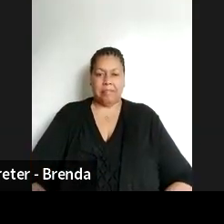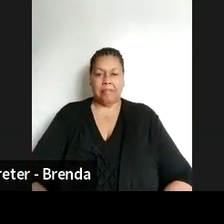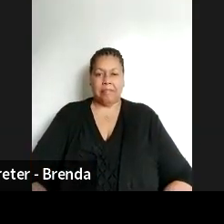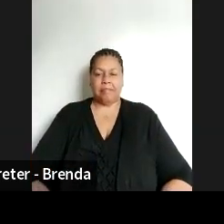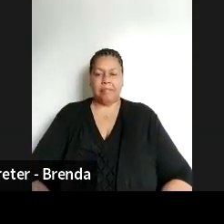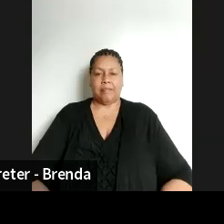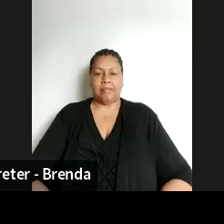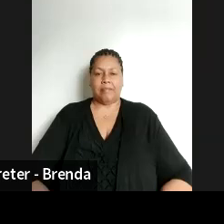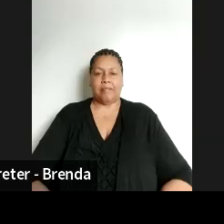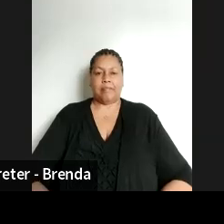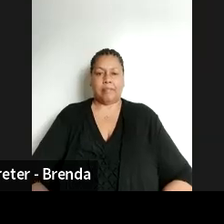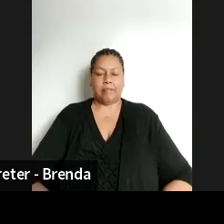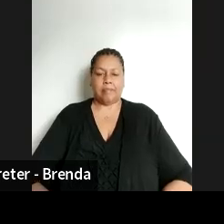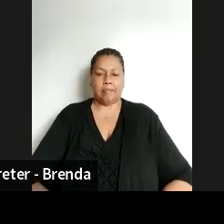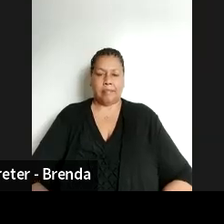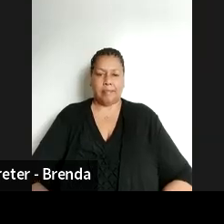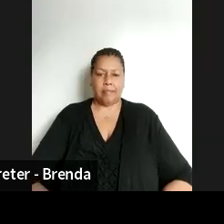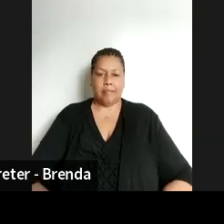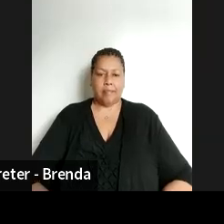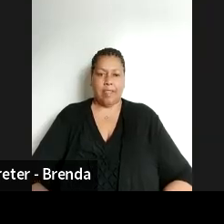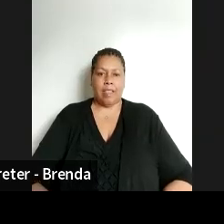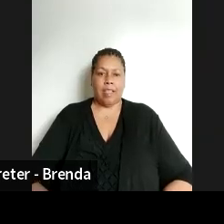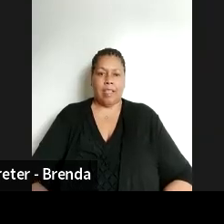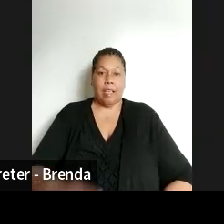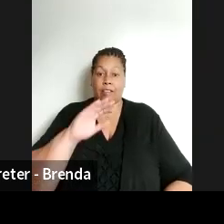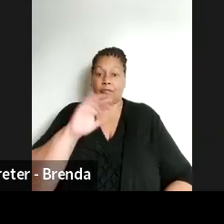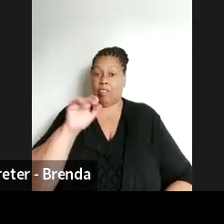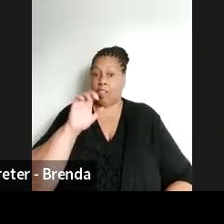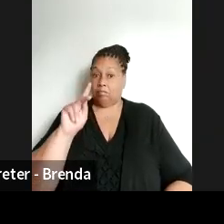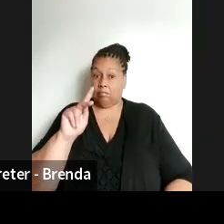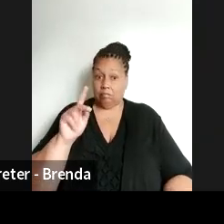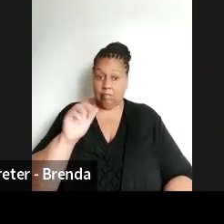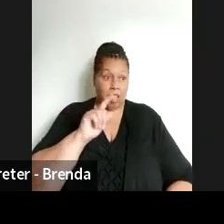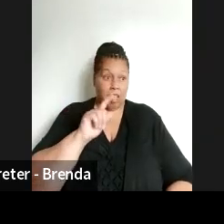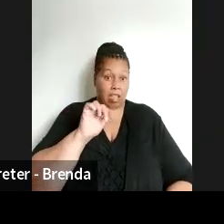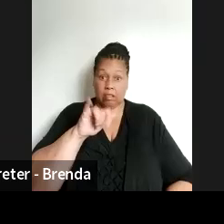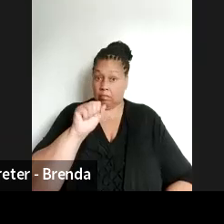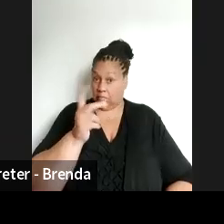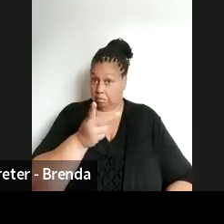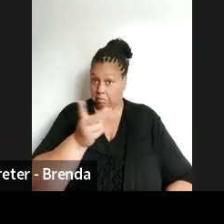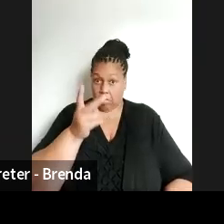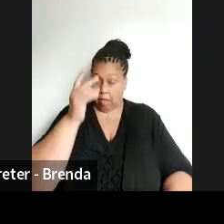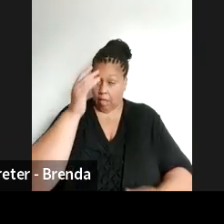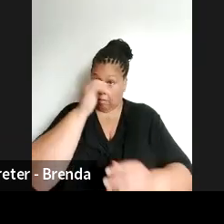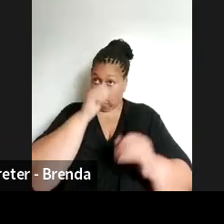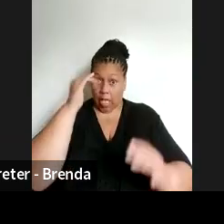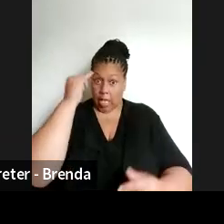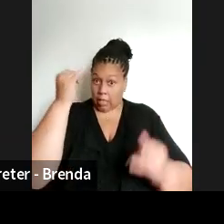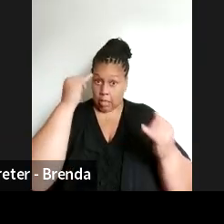Awesome. Alexis and Jack, do you have any ideas? What are your ideas? I do.